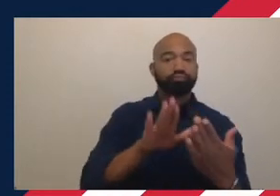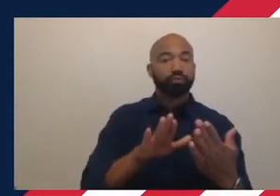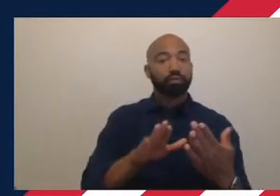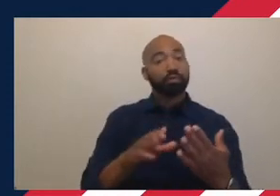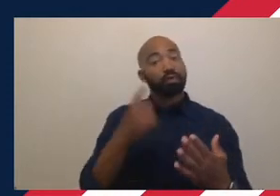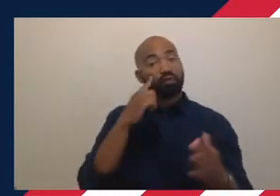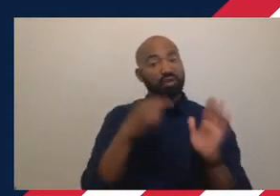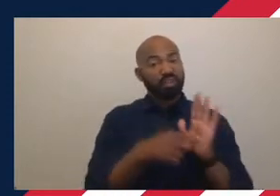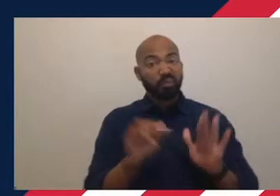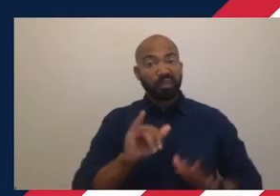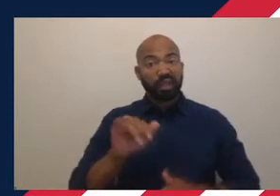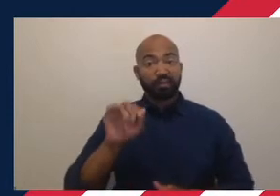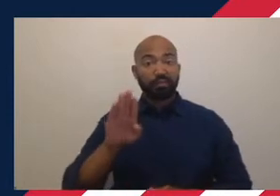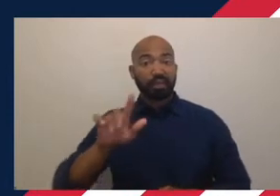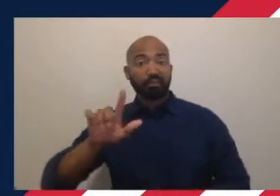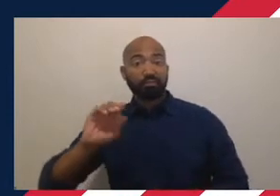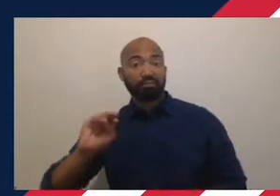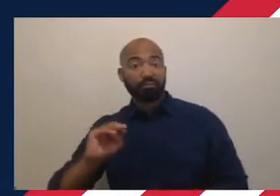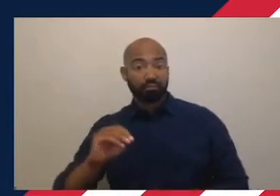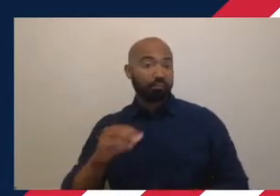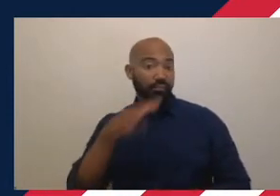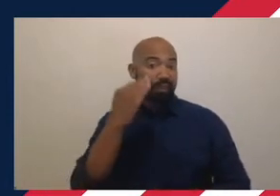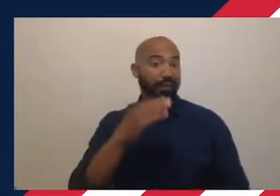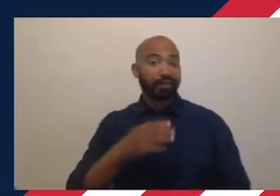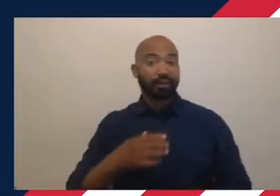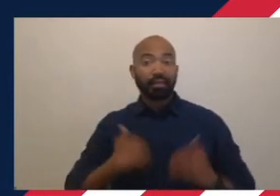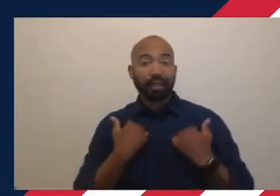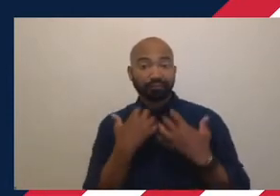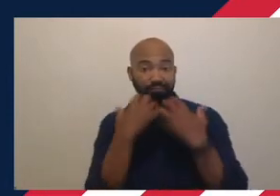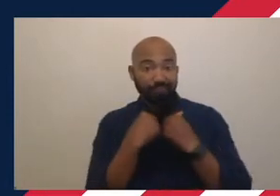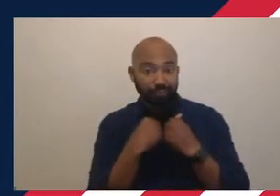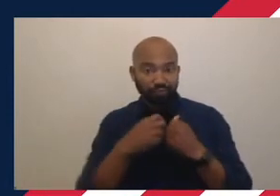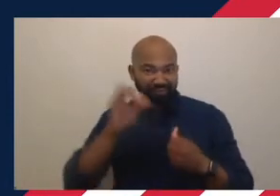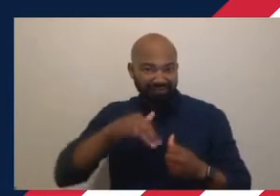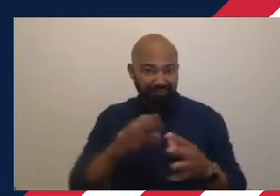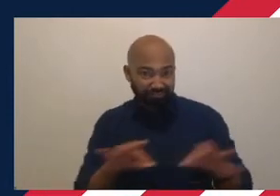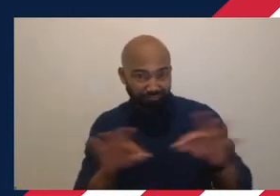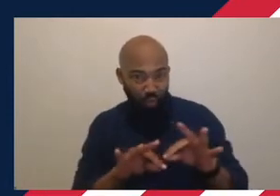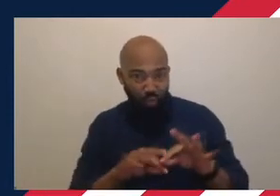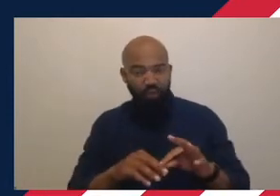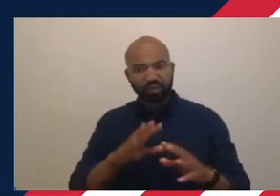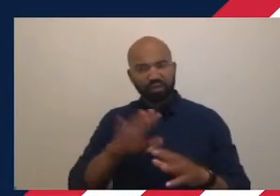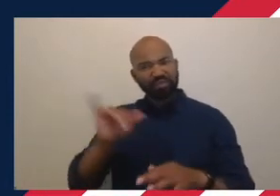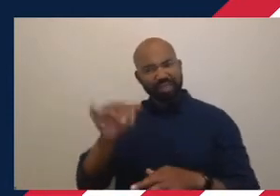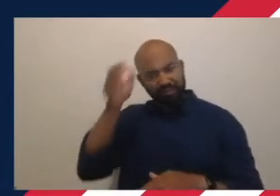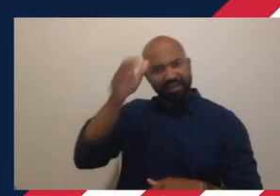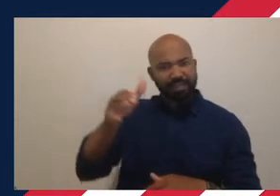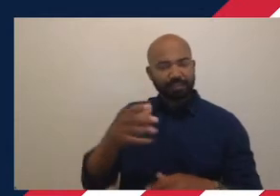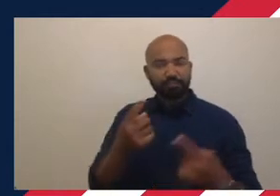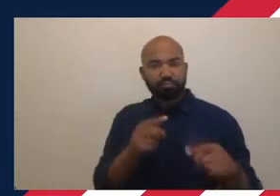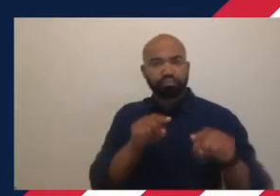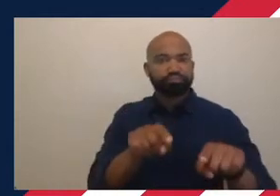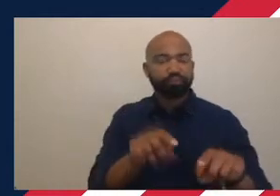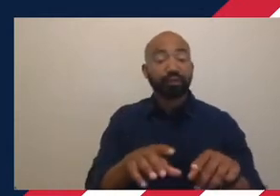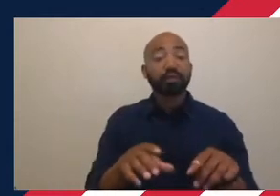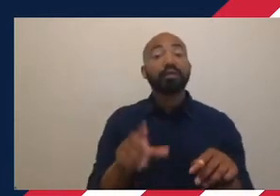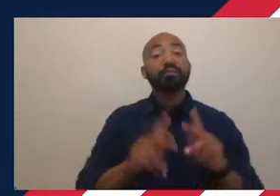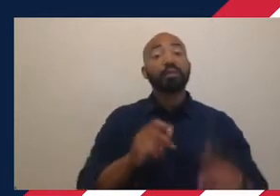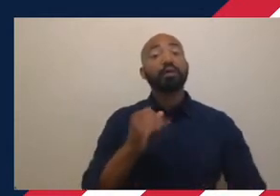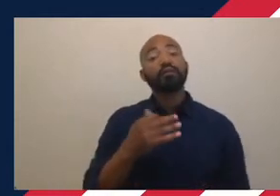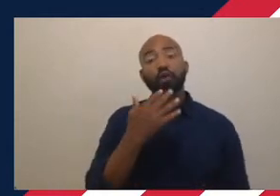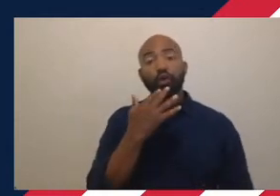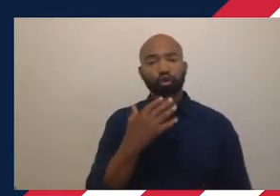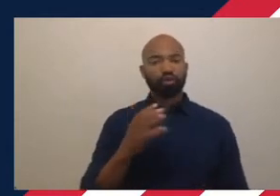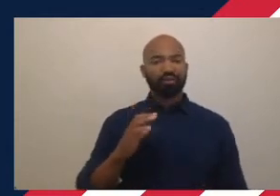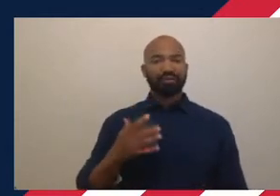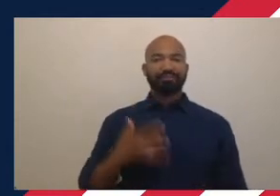have to get at the underlying racism and the income inequalities, the fact that more folks are people of color are our frontline workers